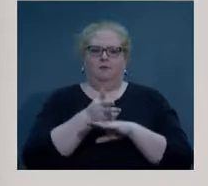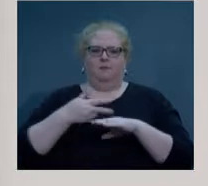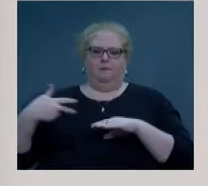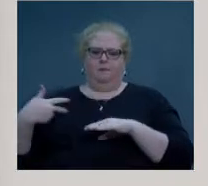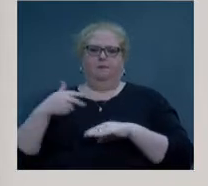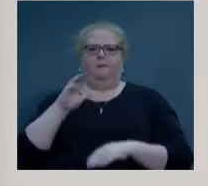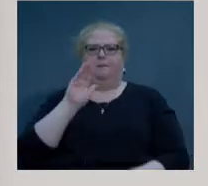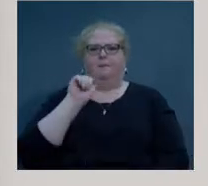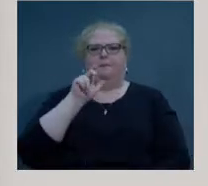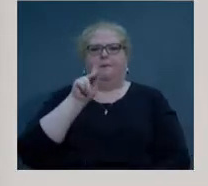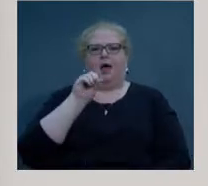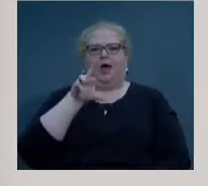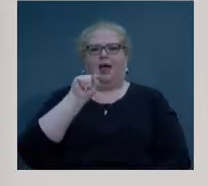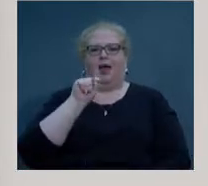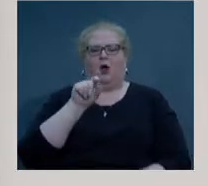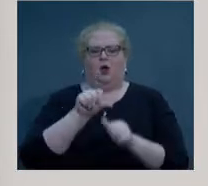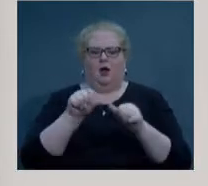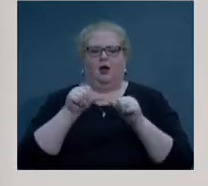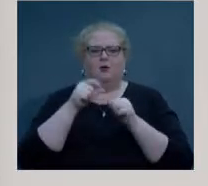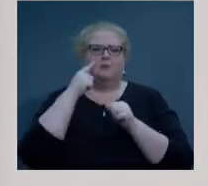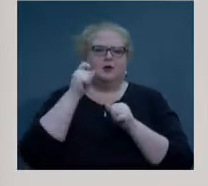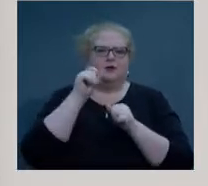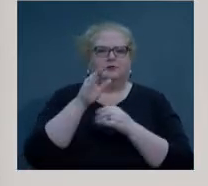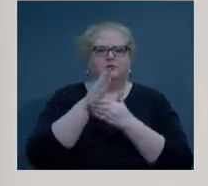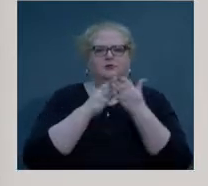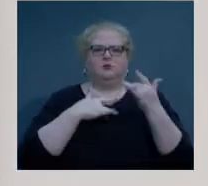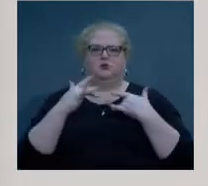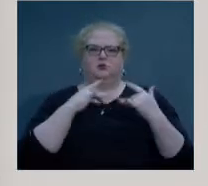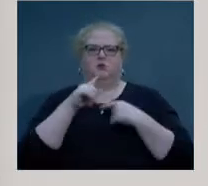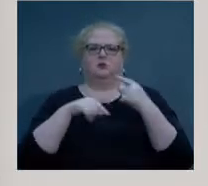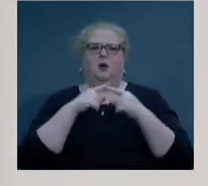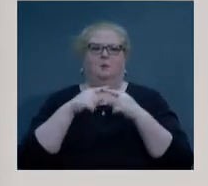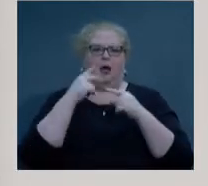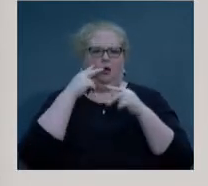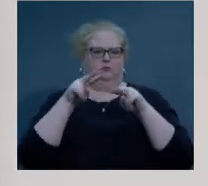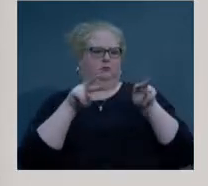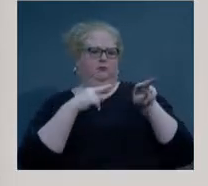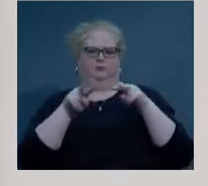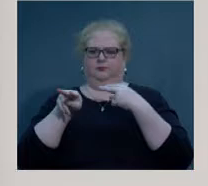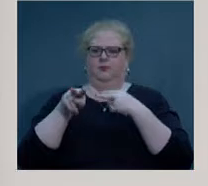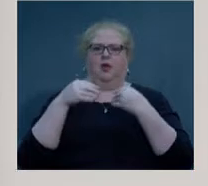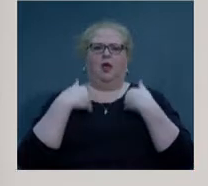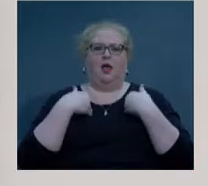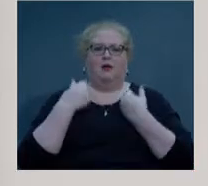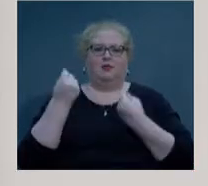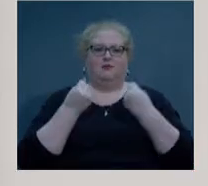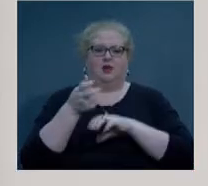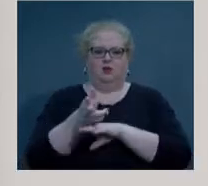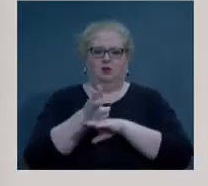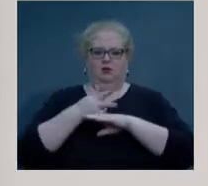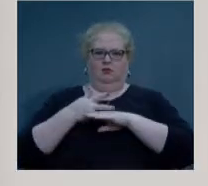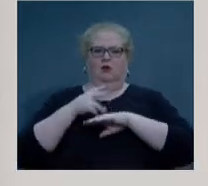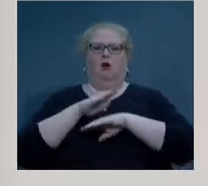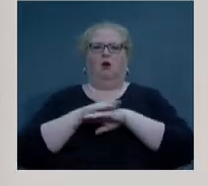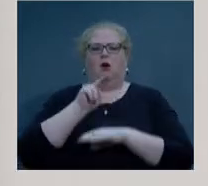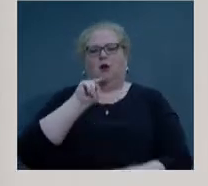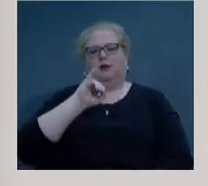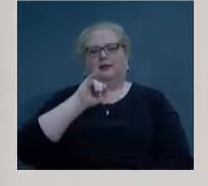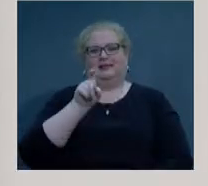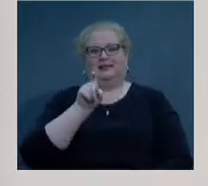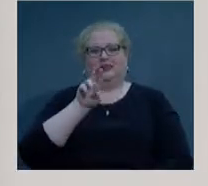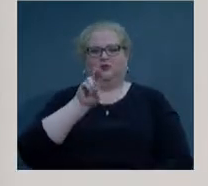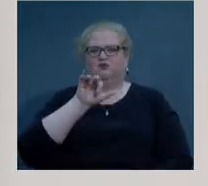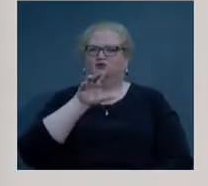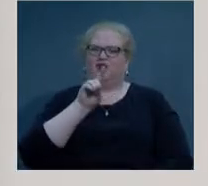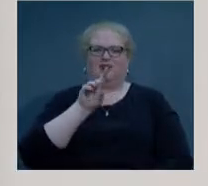lots due to some concerns about site distance and having vehicles backing out onto Nix Road. Public